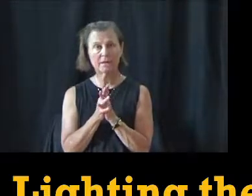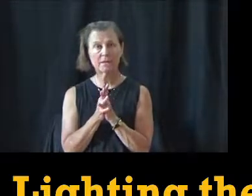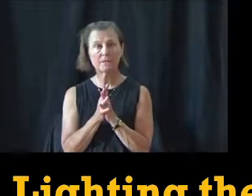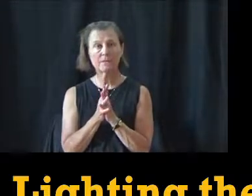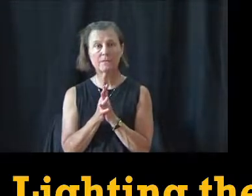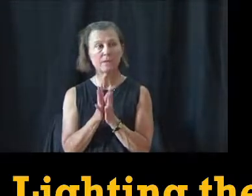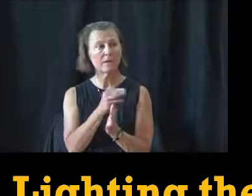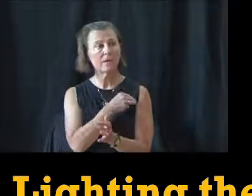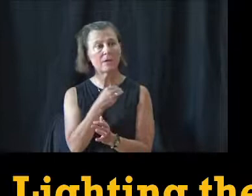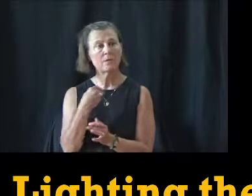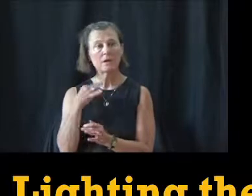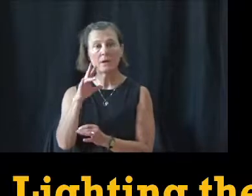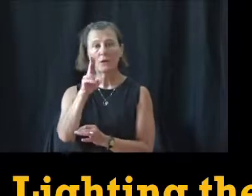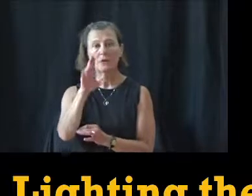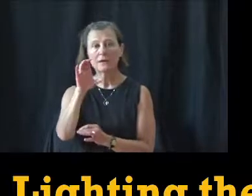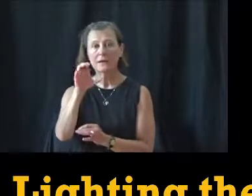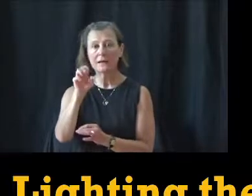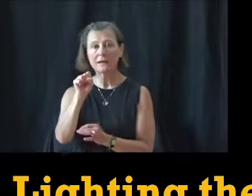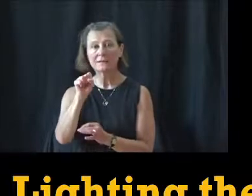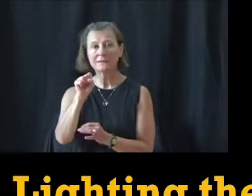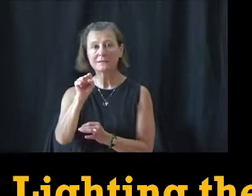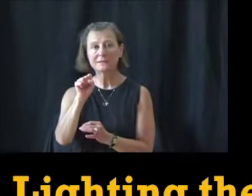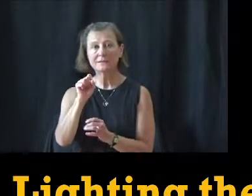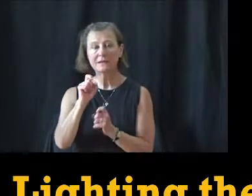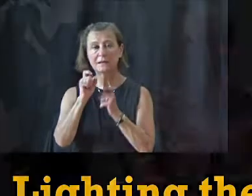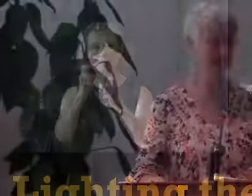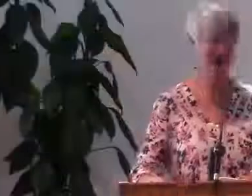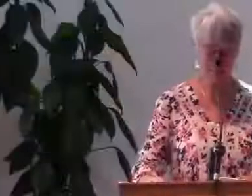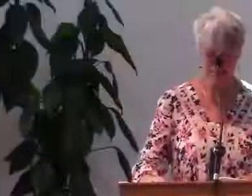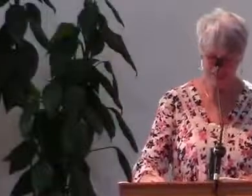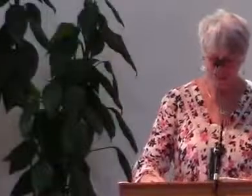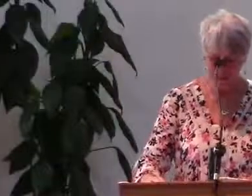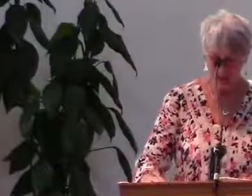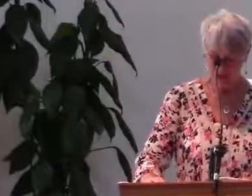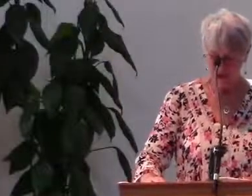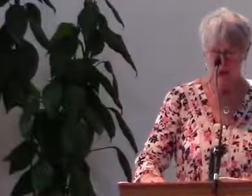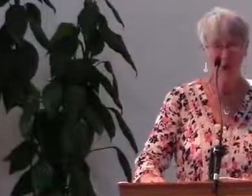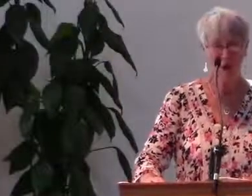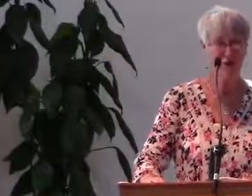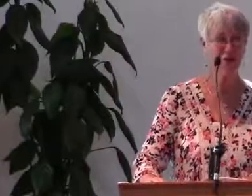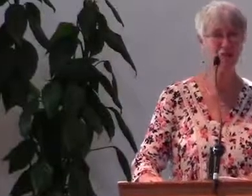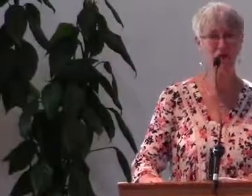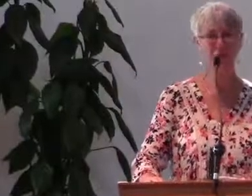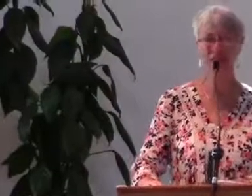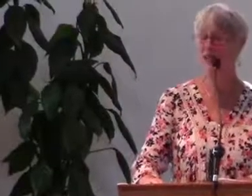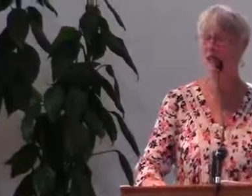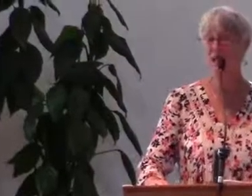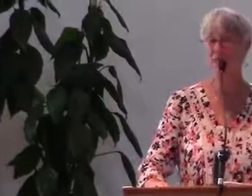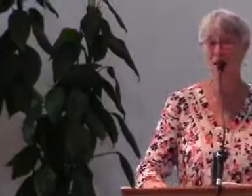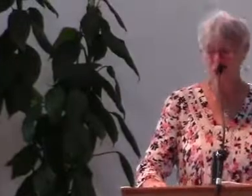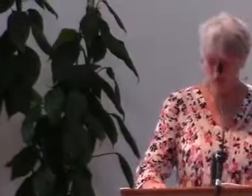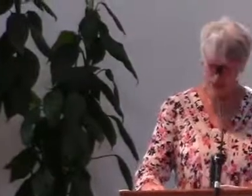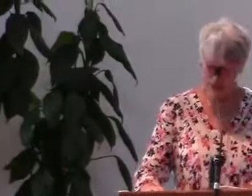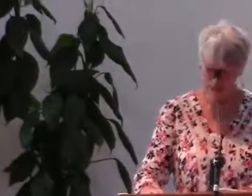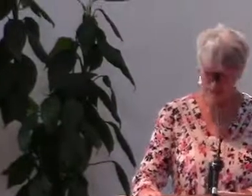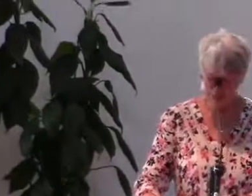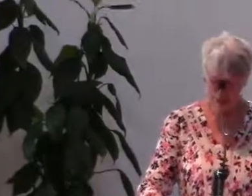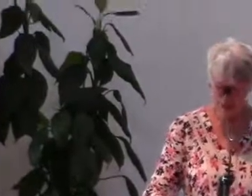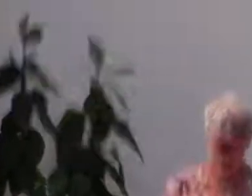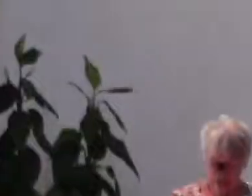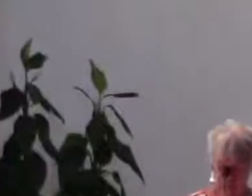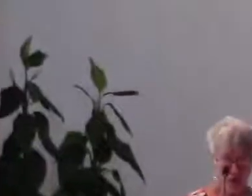Members of UUCS extend support, caring, and kindness to the wider community in many